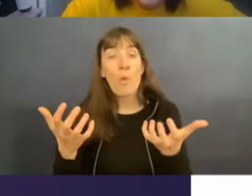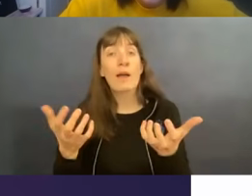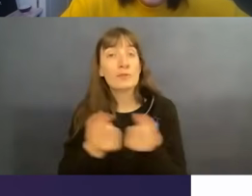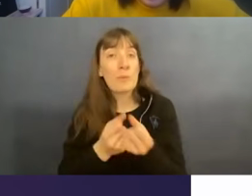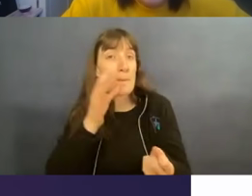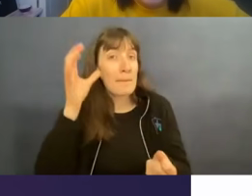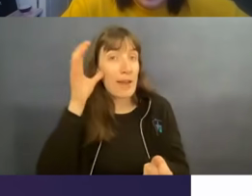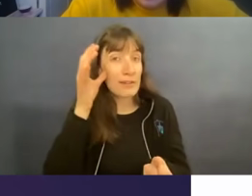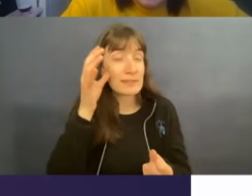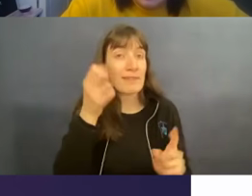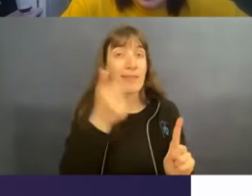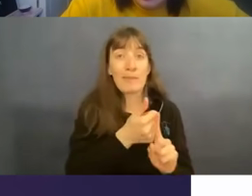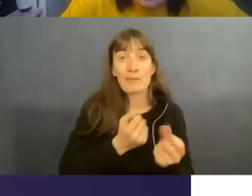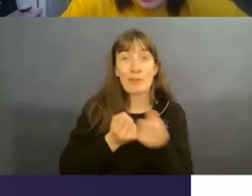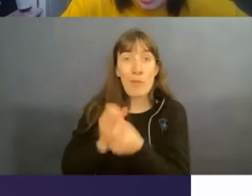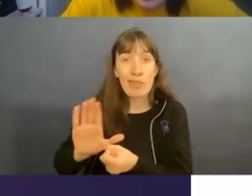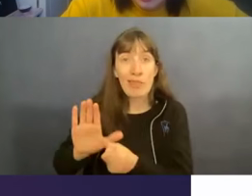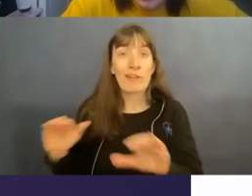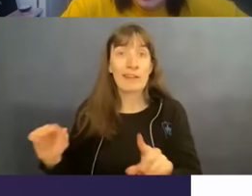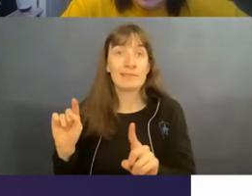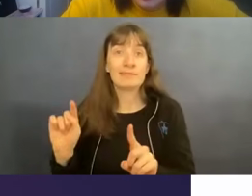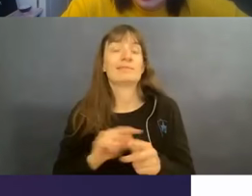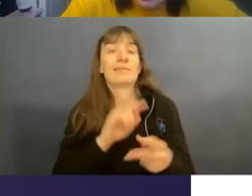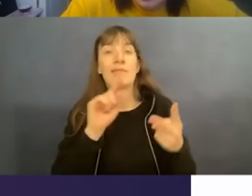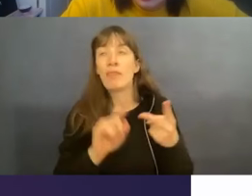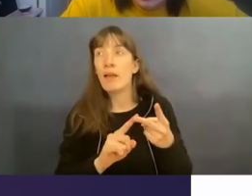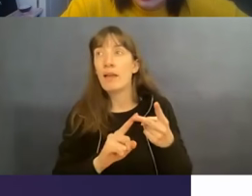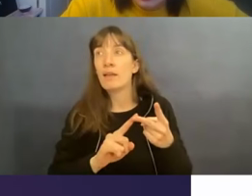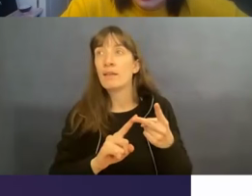kids. And then the next